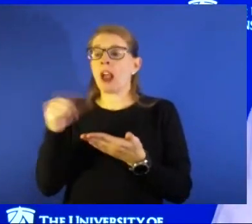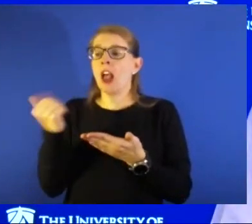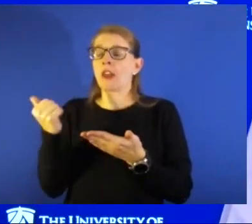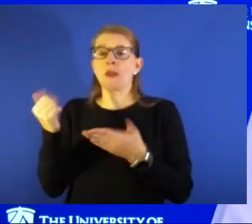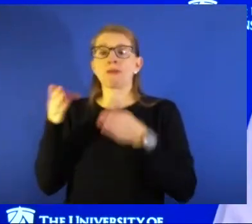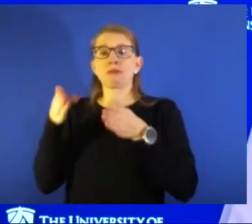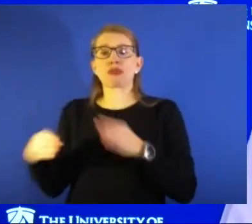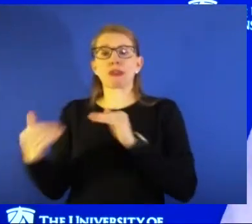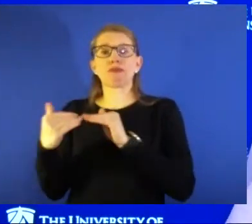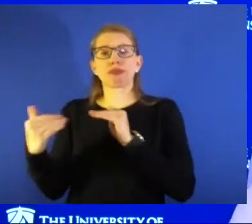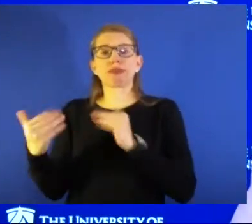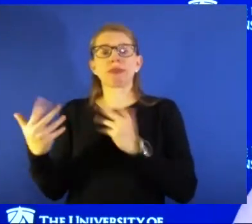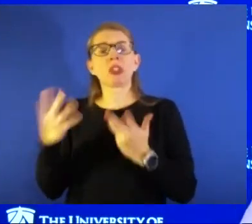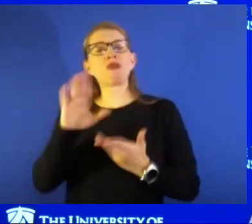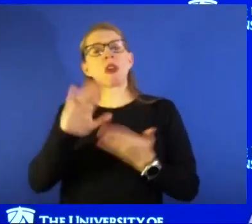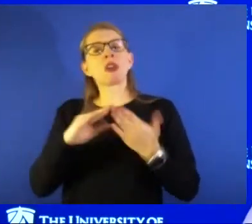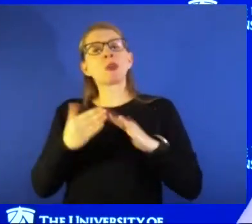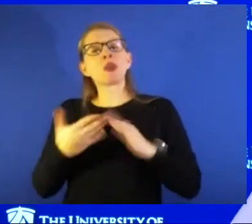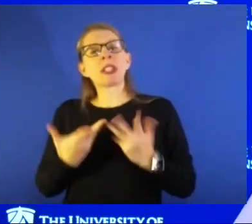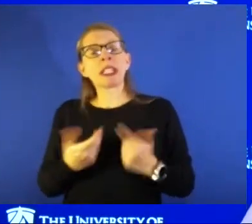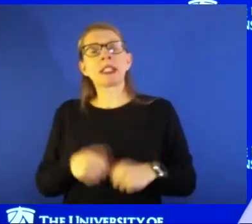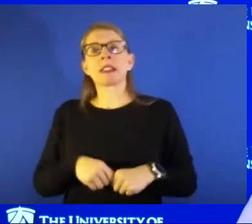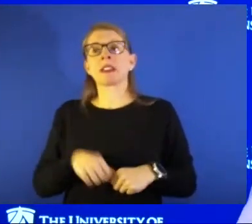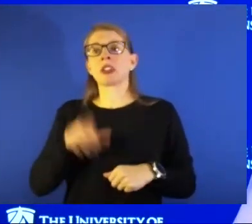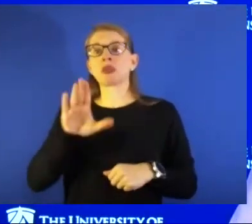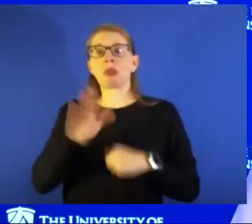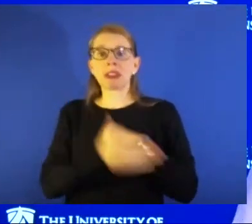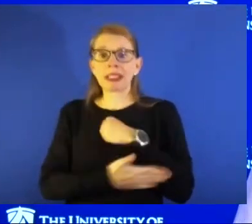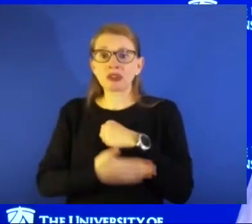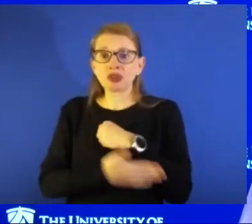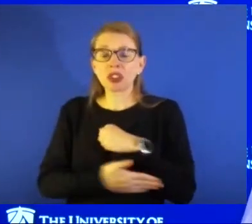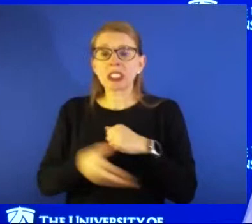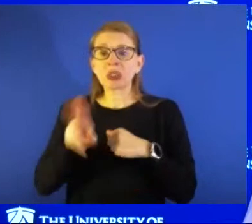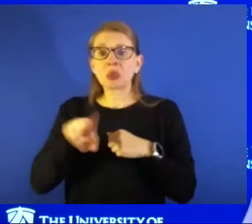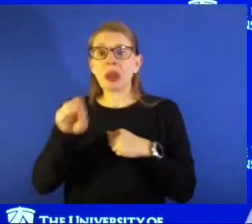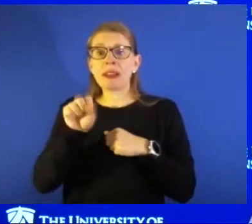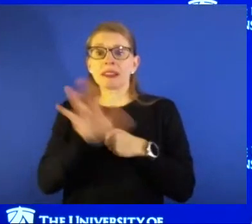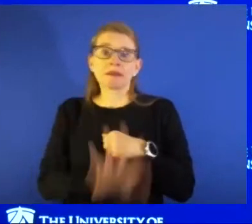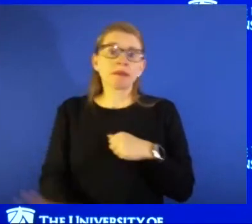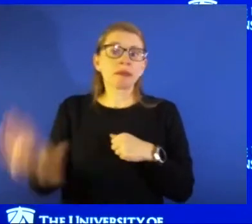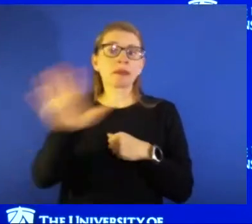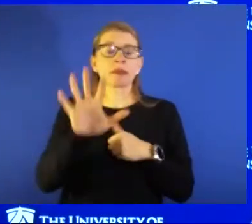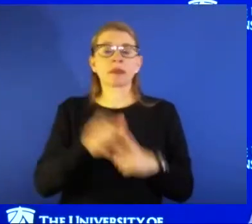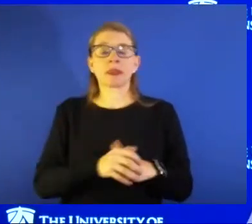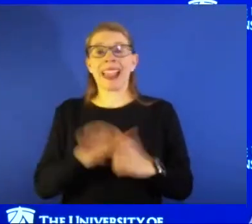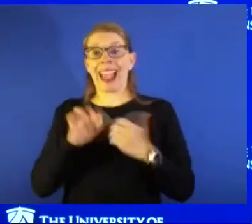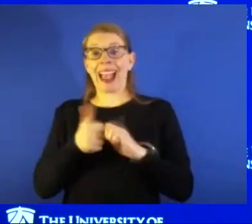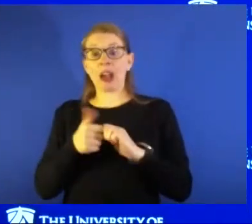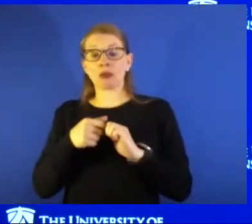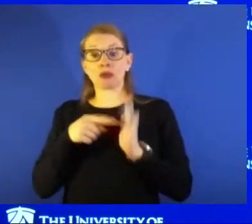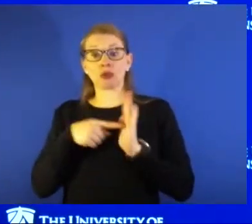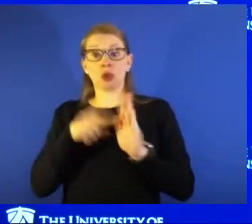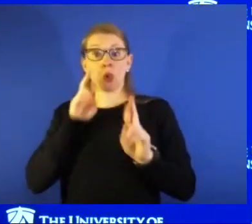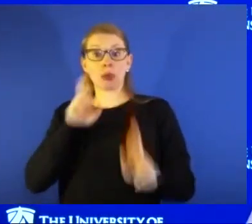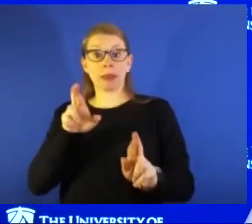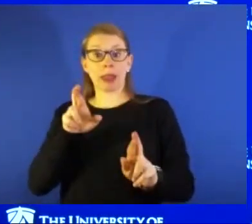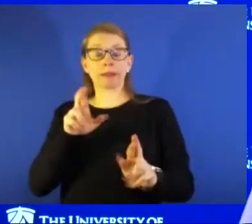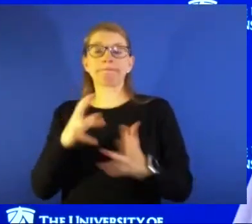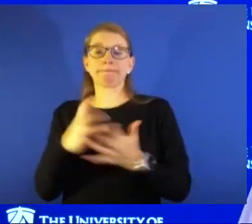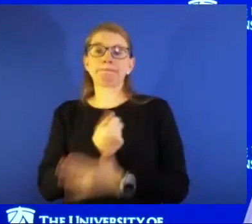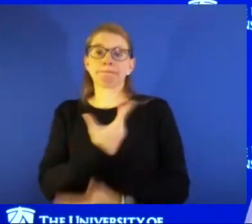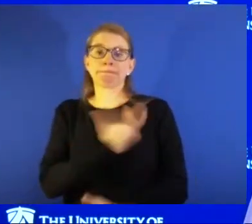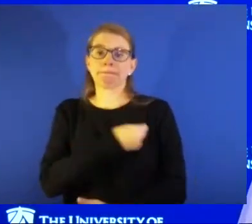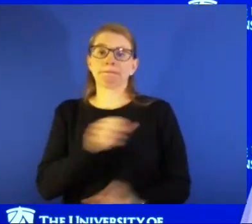your community, your country, and doing that. And one of those ways that you can show that is by getting vaccinated.